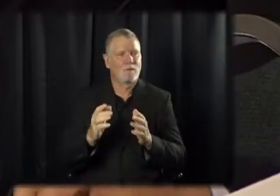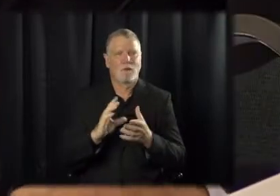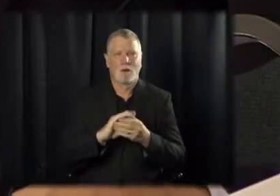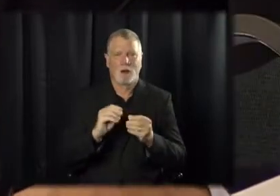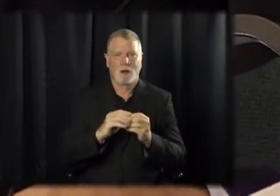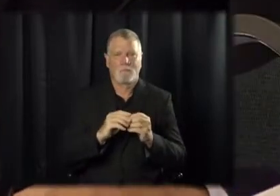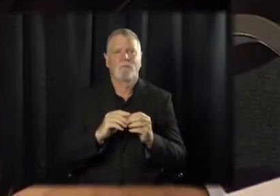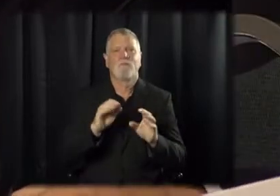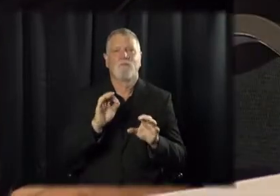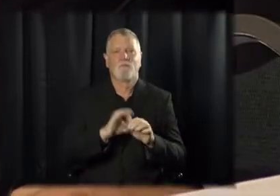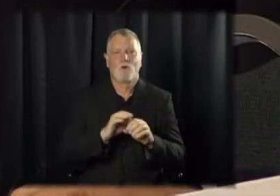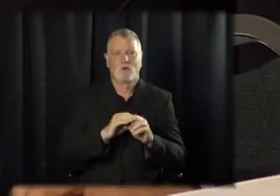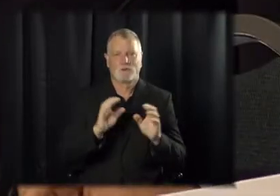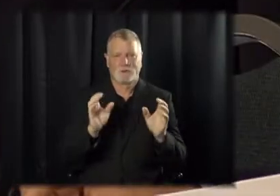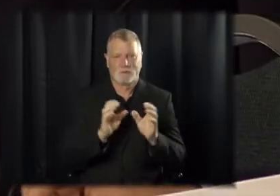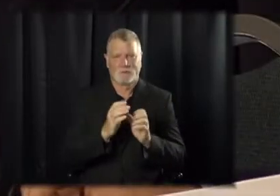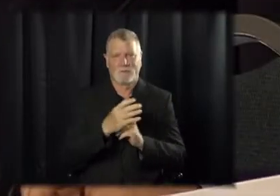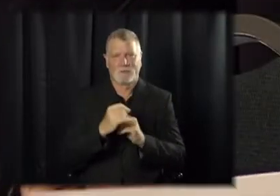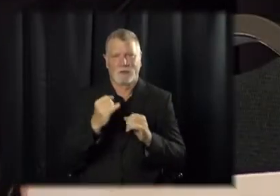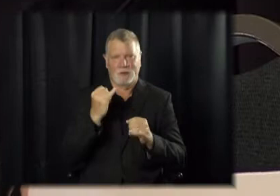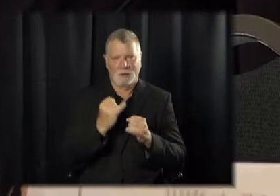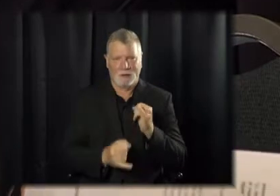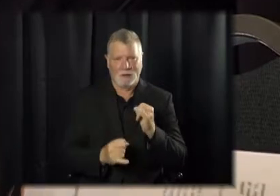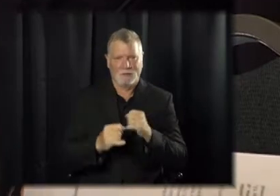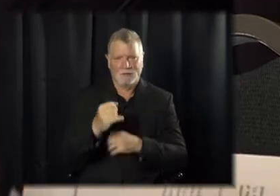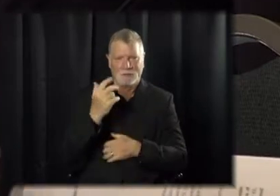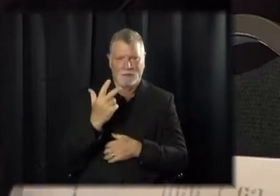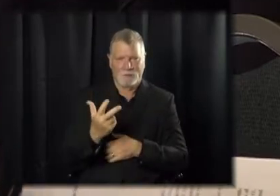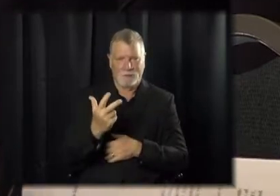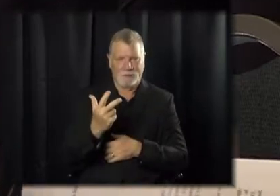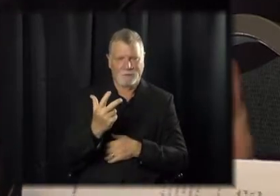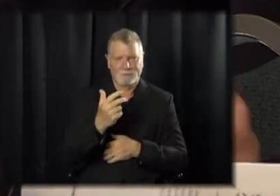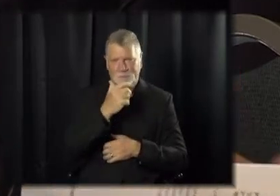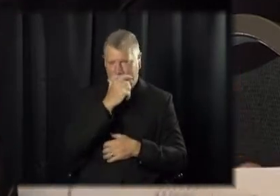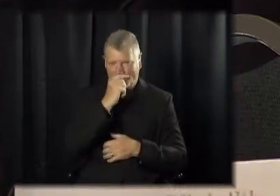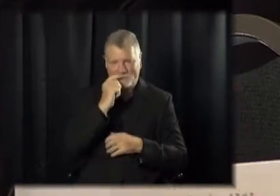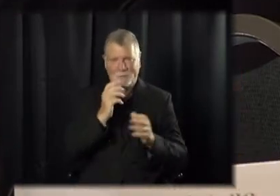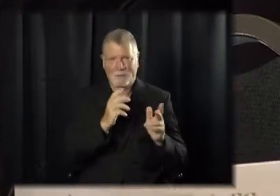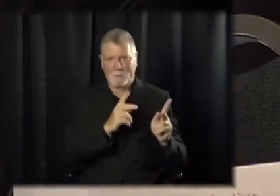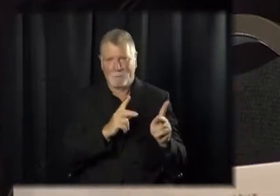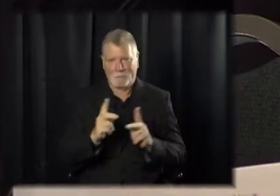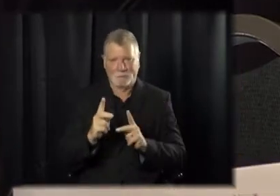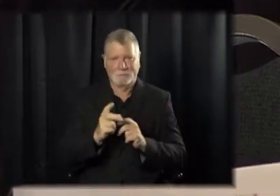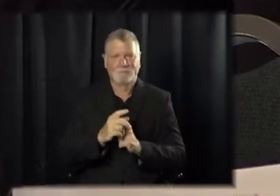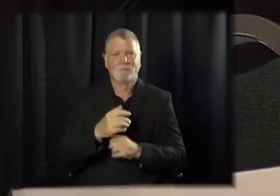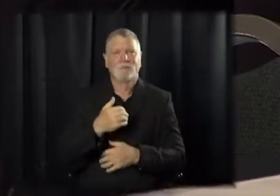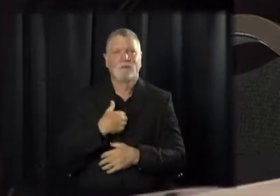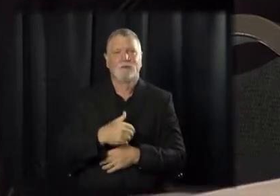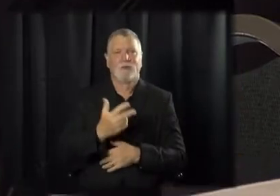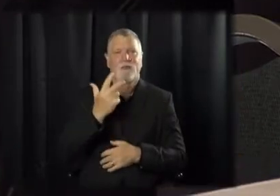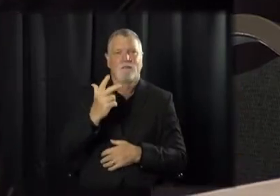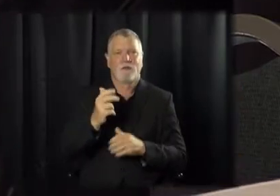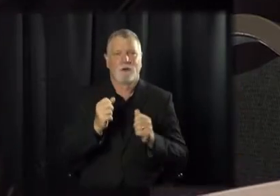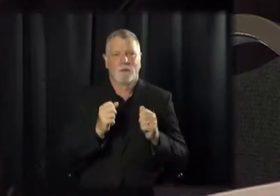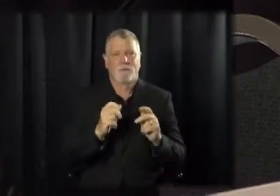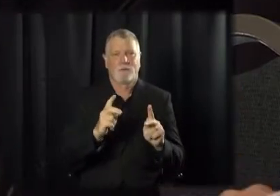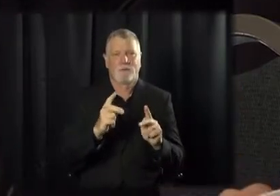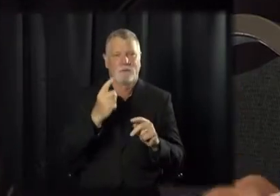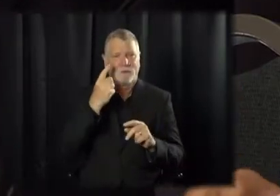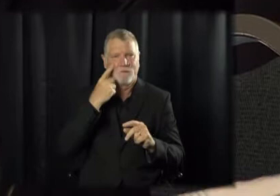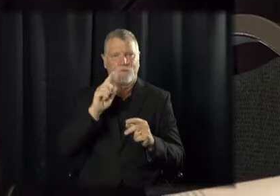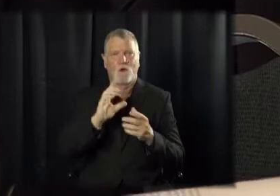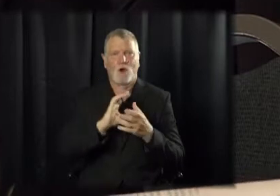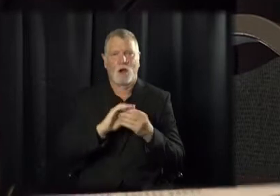on certification, and then we'll take the last 3 fiscal plans. So there'll be at least 3 opportunities